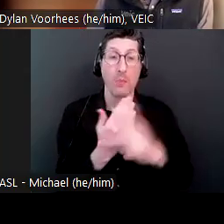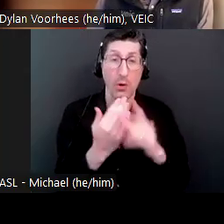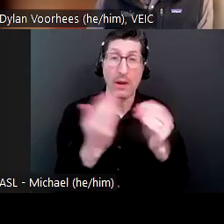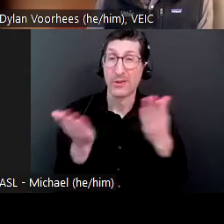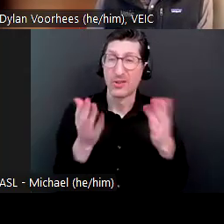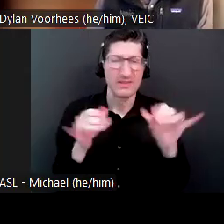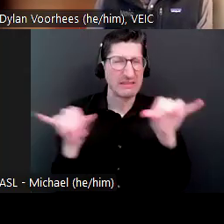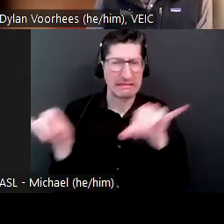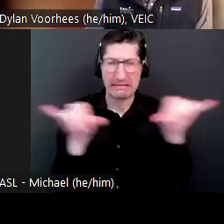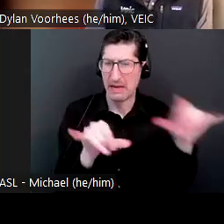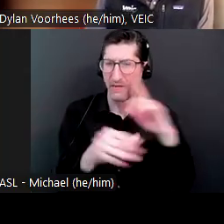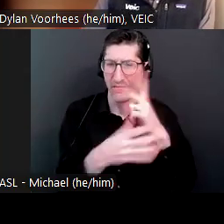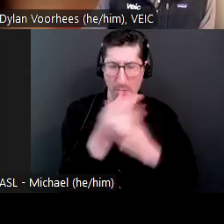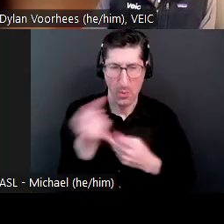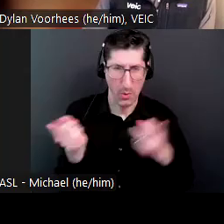structure.